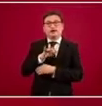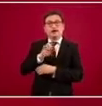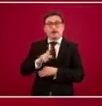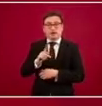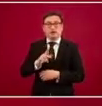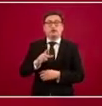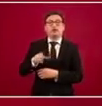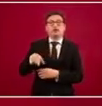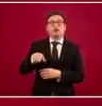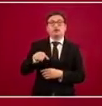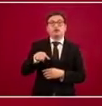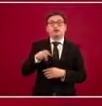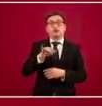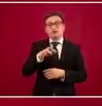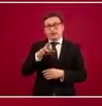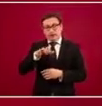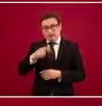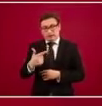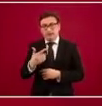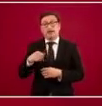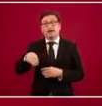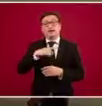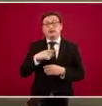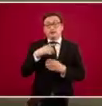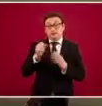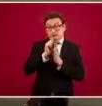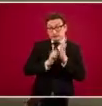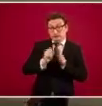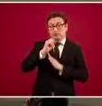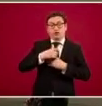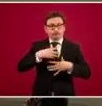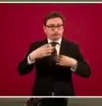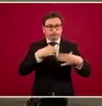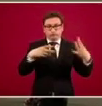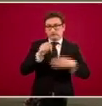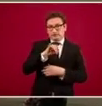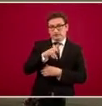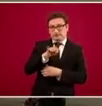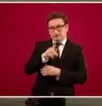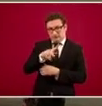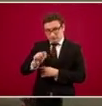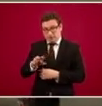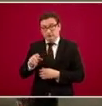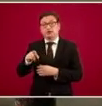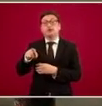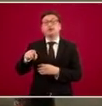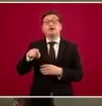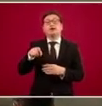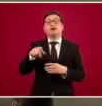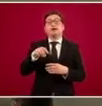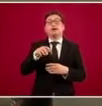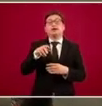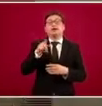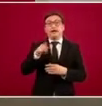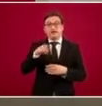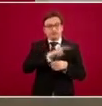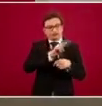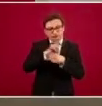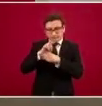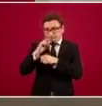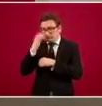450 people who are intubated because of respiratory infection. Yeah? So the report we